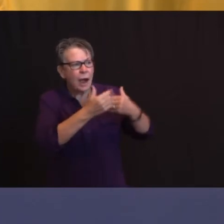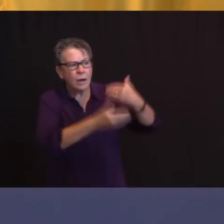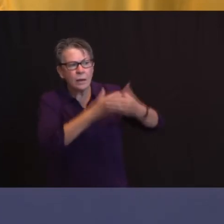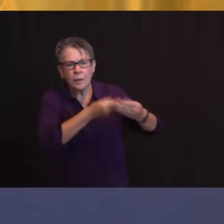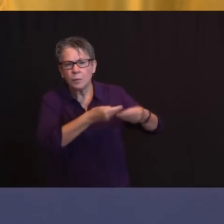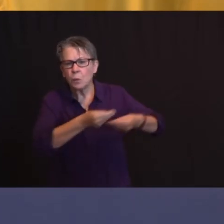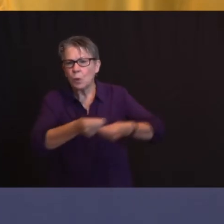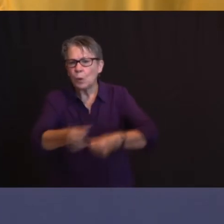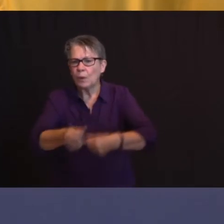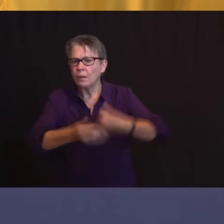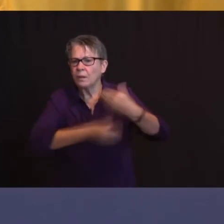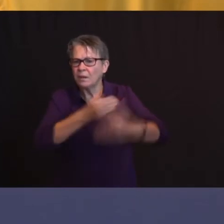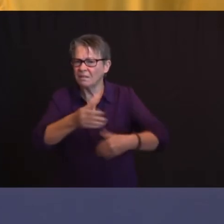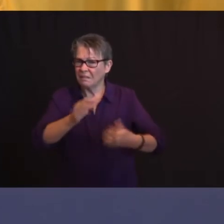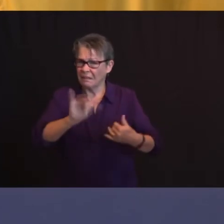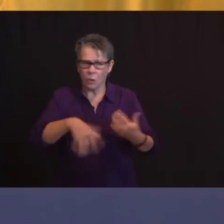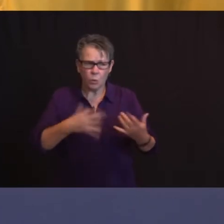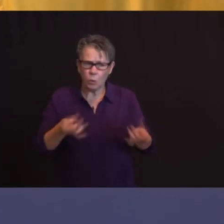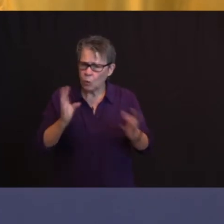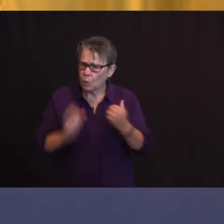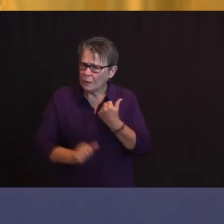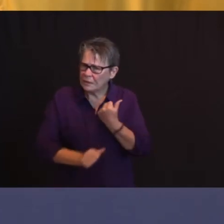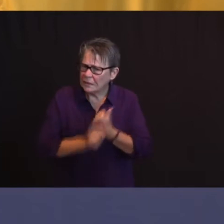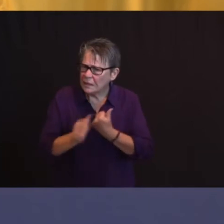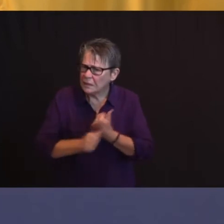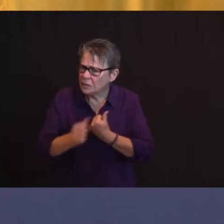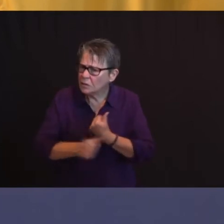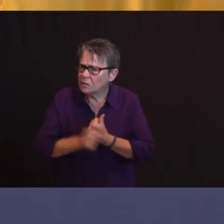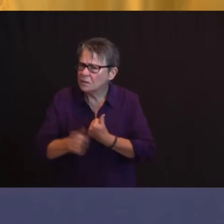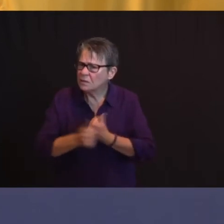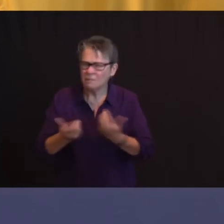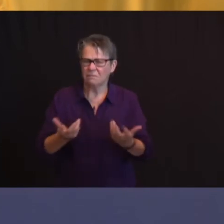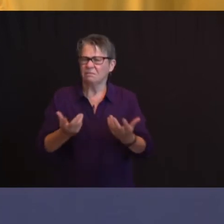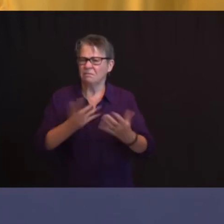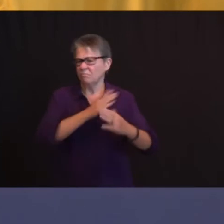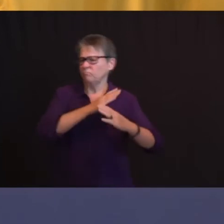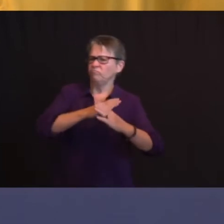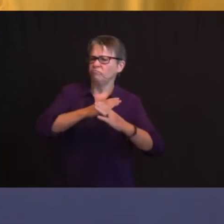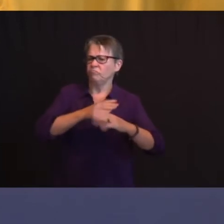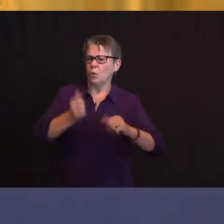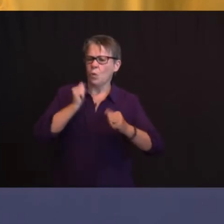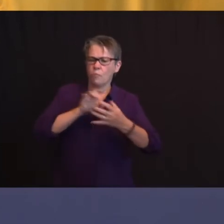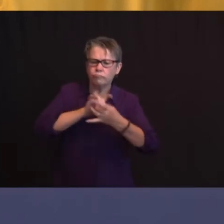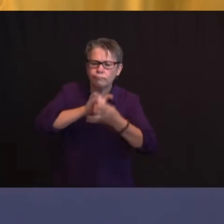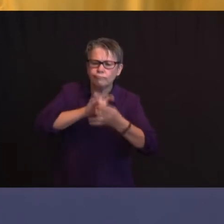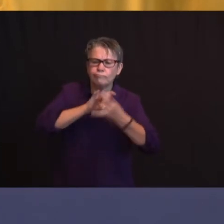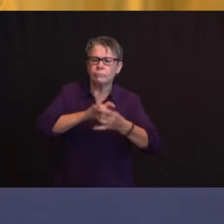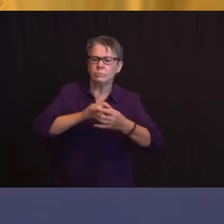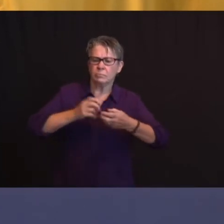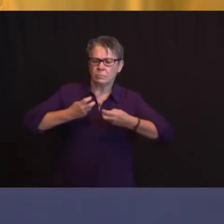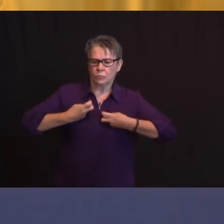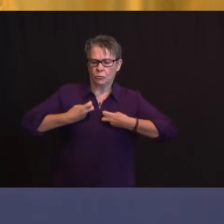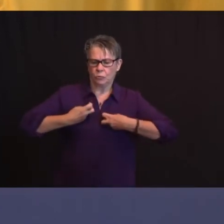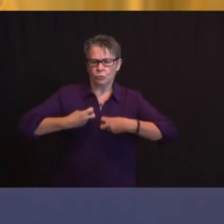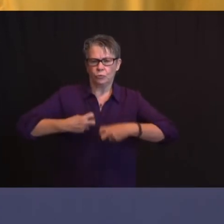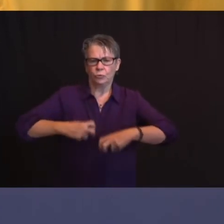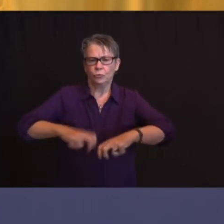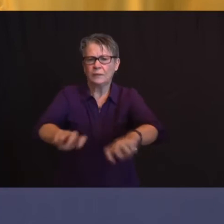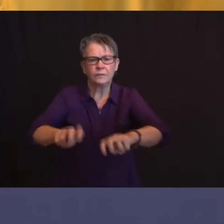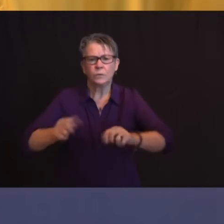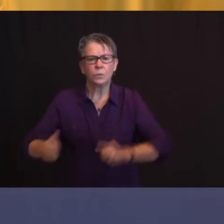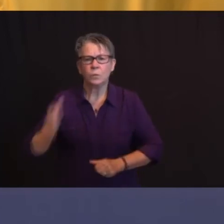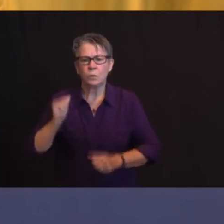the broad population, never mind in New Jersey, across the United States of America, you just can't you can't saunter in on January 20th and